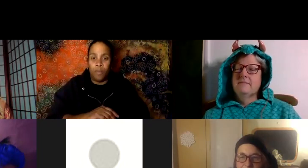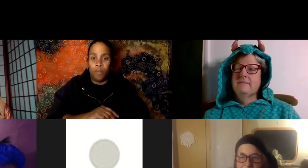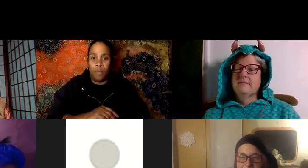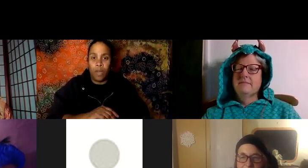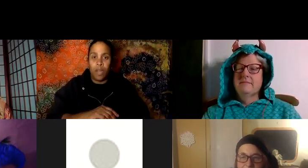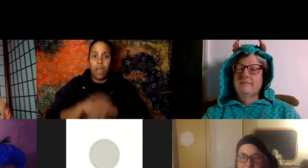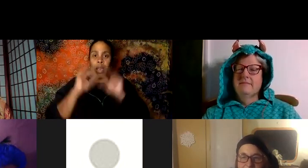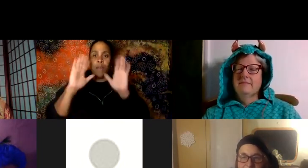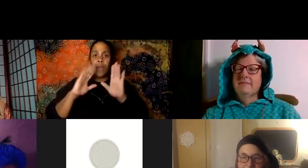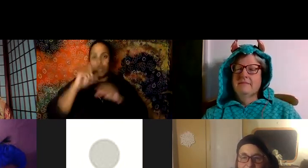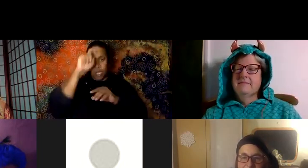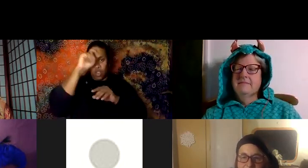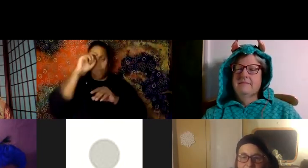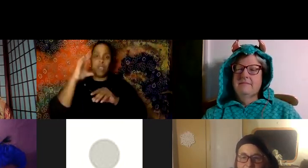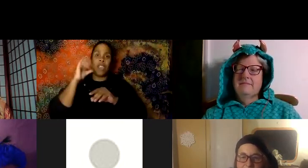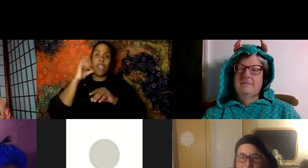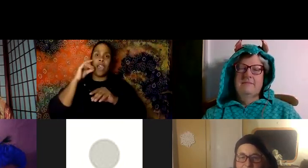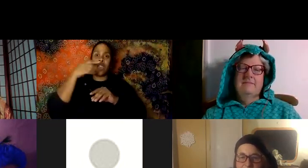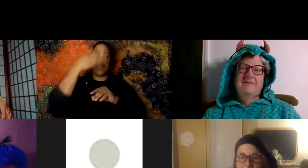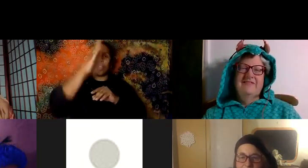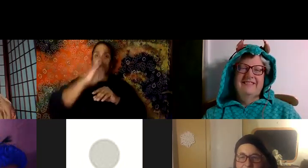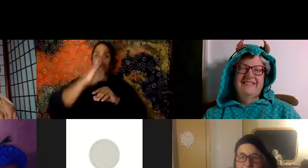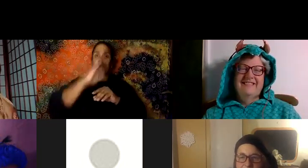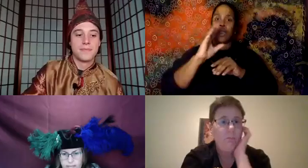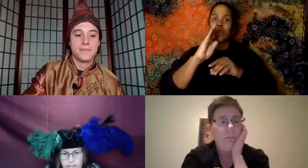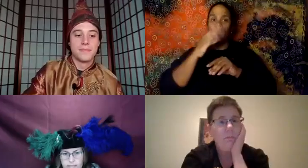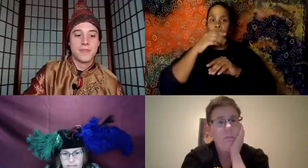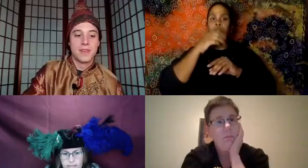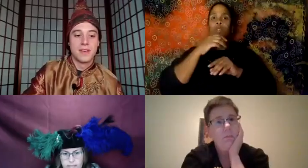cat goddesses. Anissa is definitely a goddess.